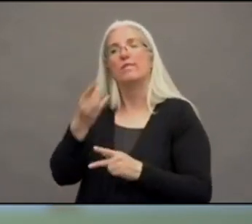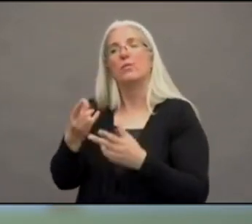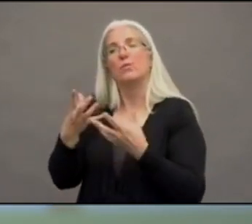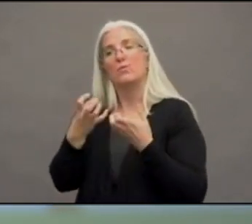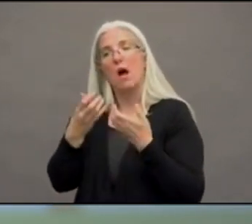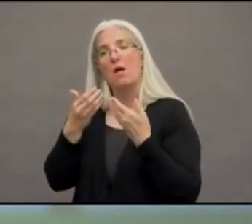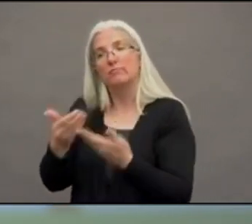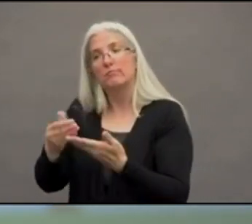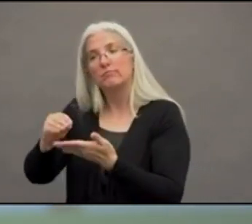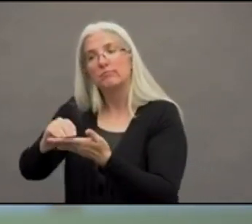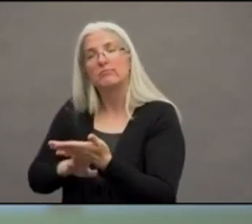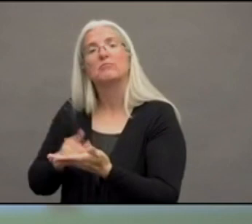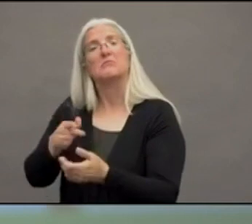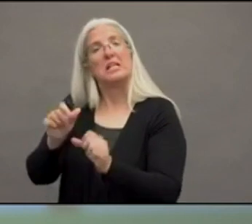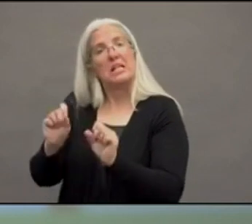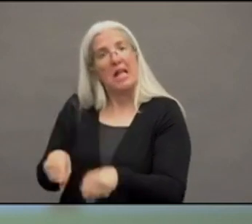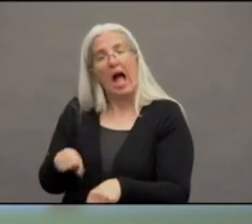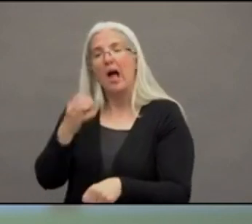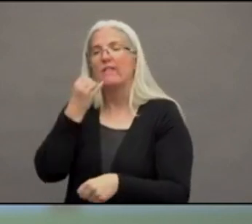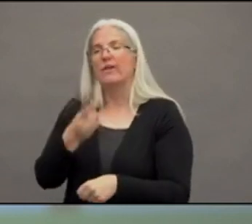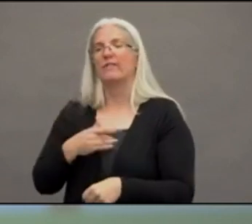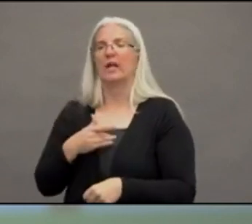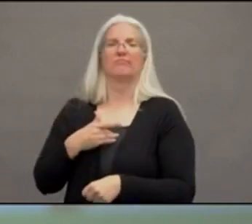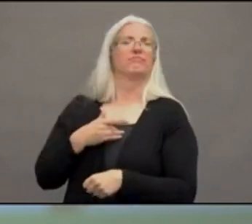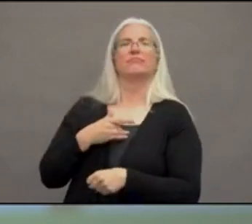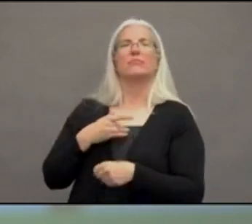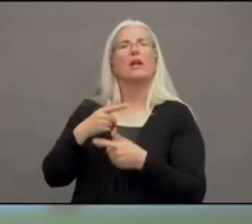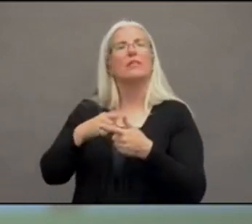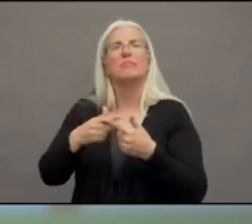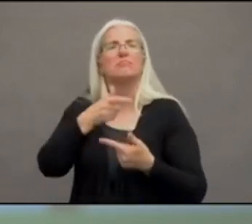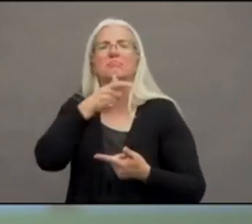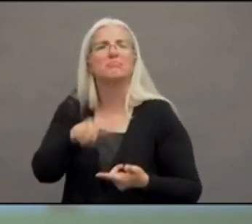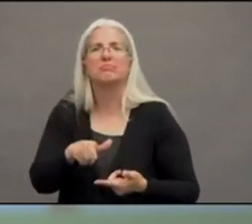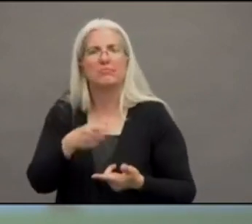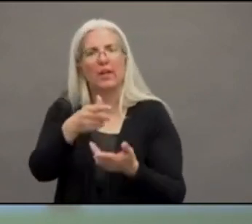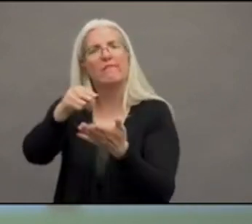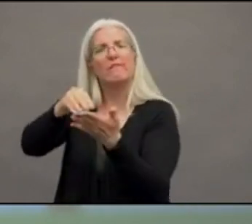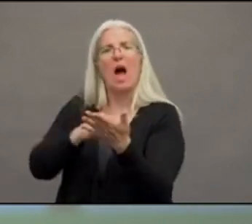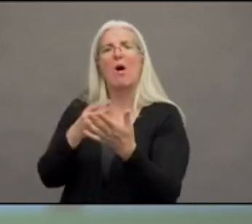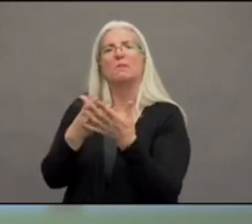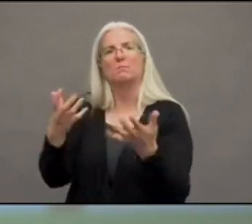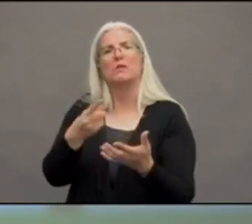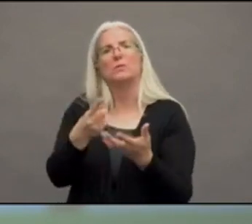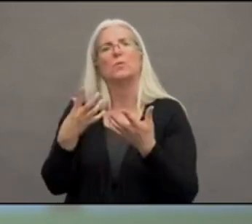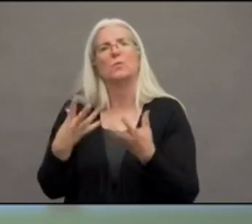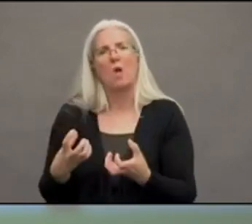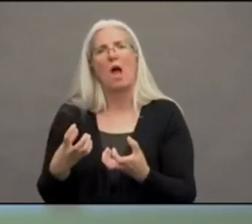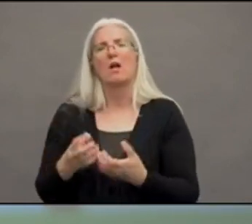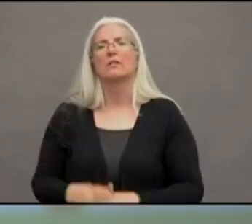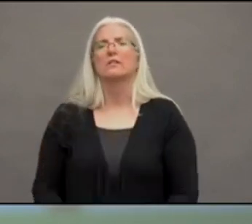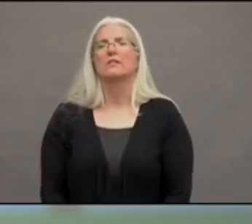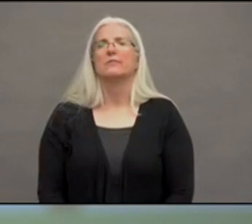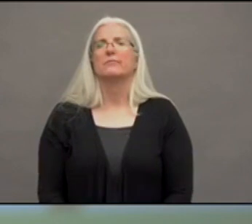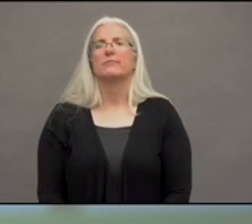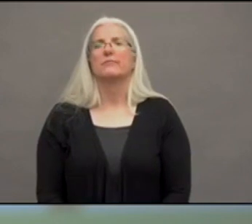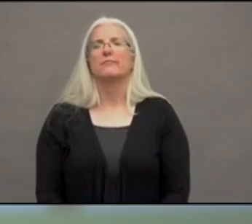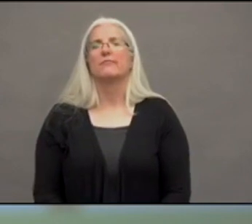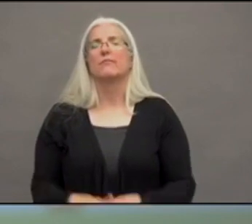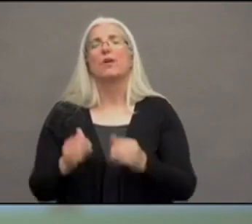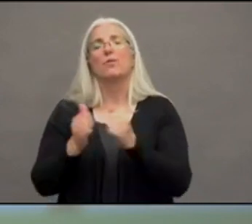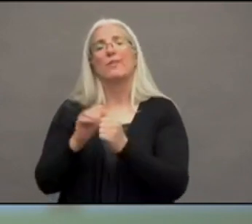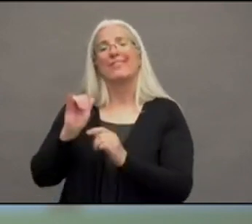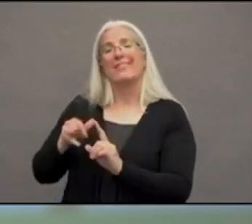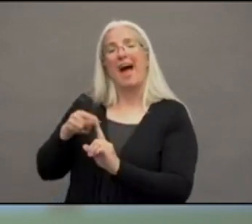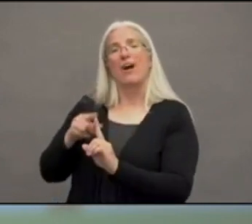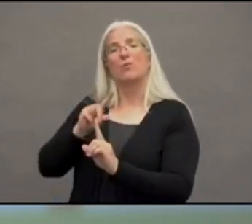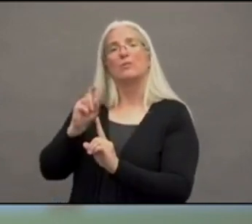so that they can be counted in the way that they want to be. In terms of sexual orientation, unfortunately, there's